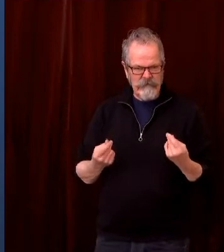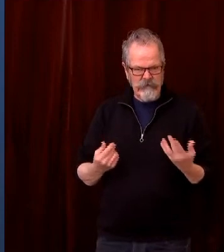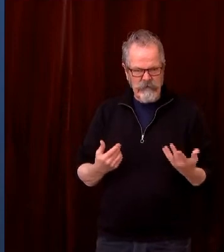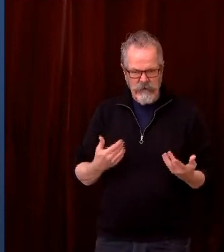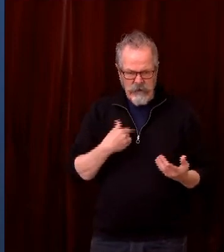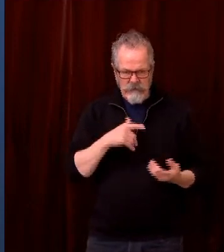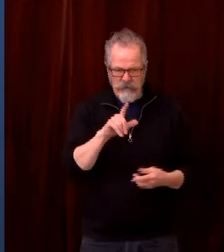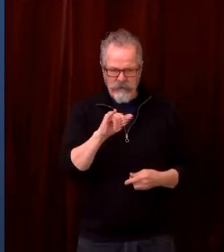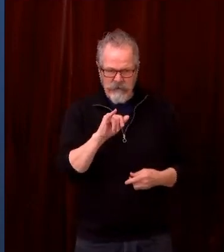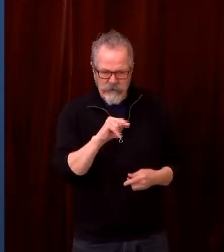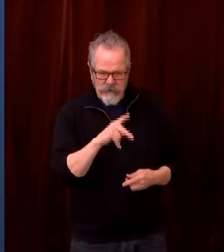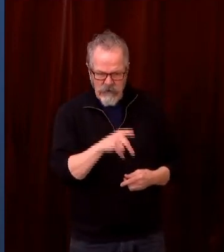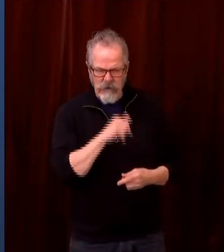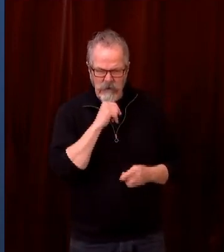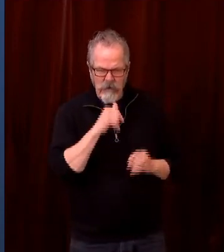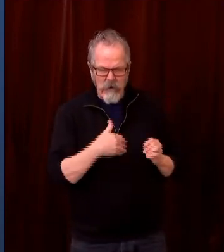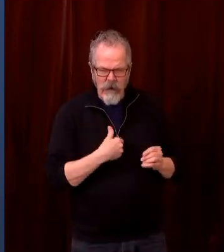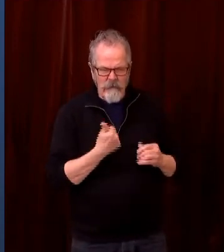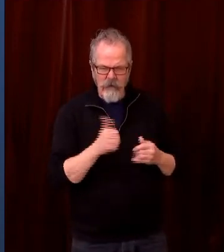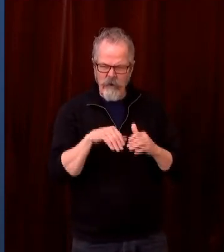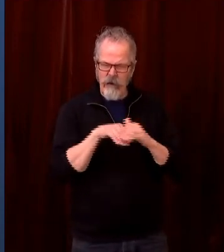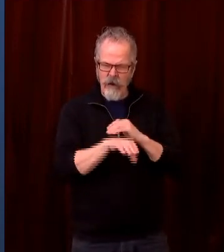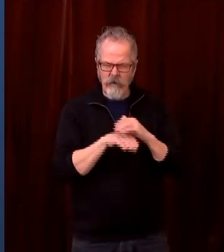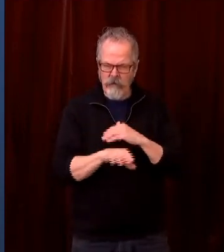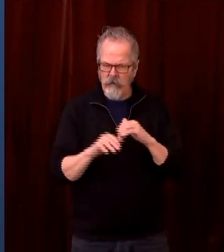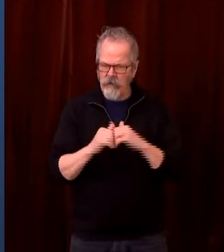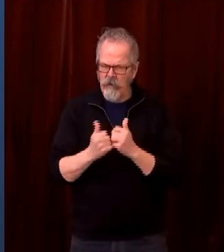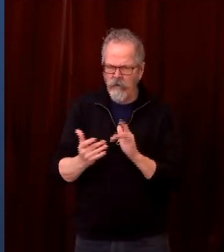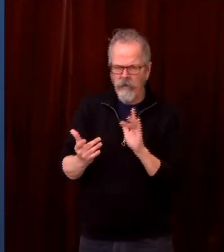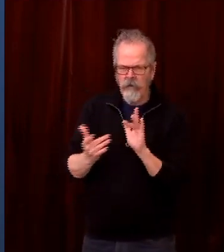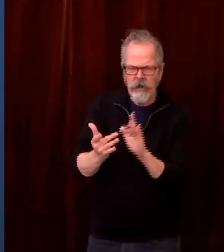Michelle, would you like to talk about that, and then I can offer something?